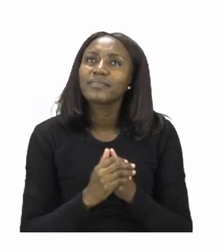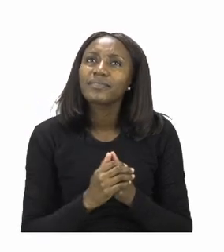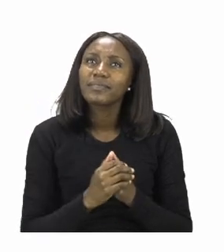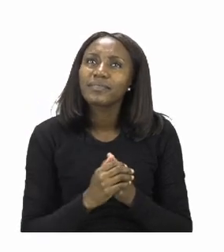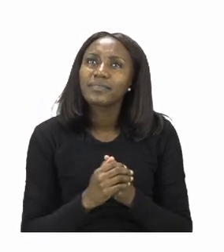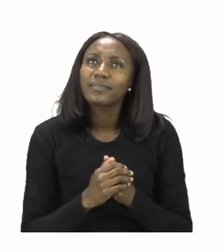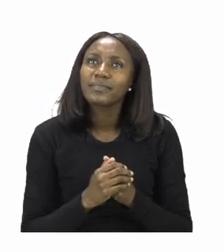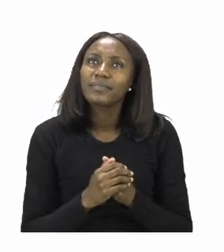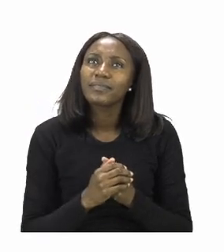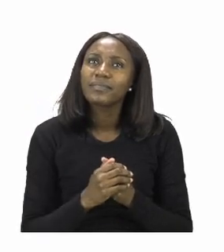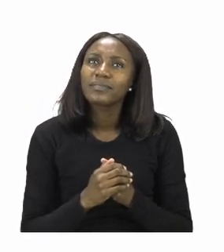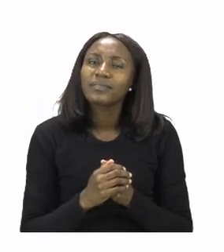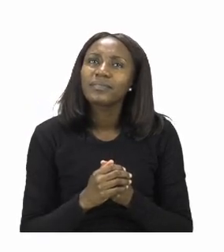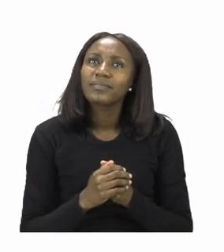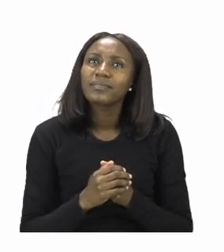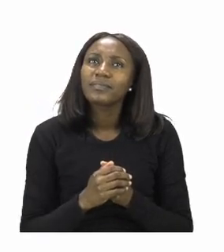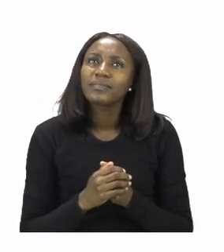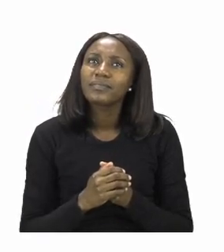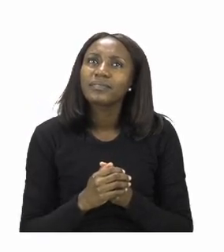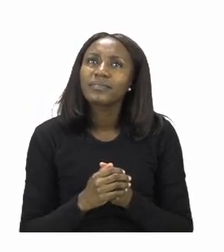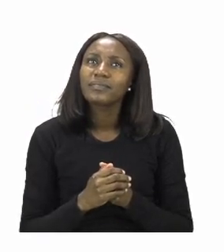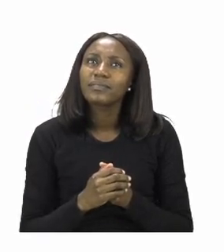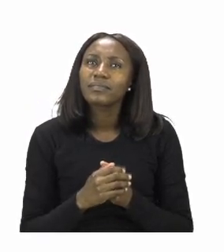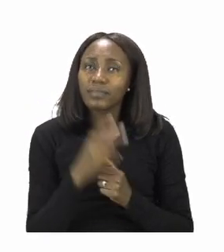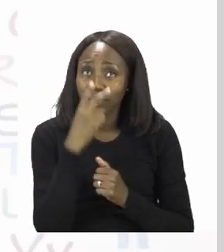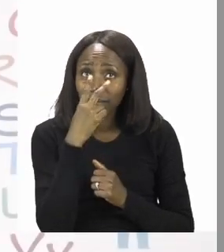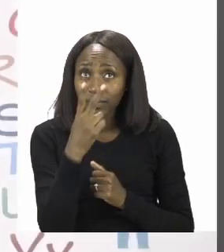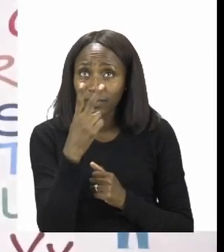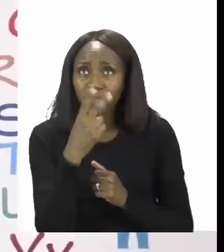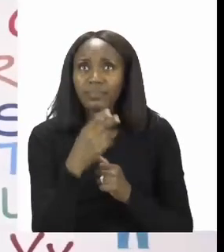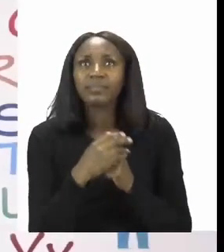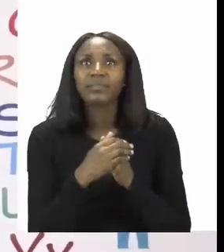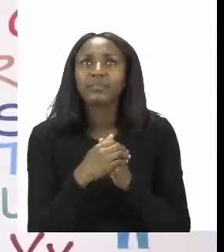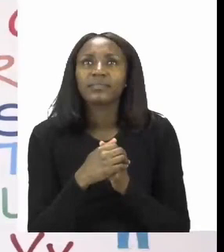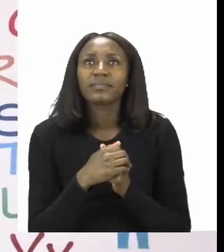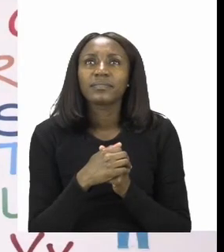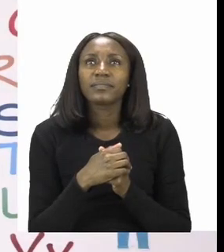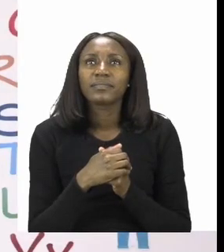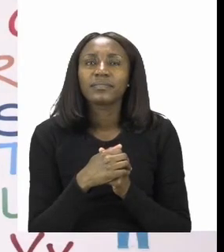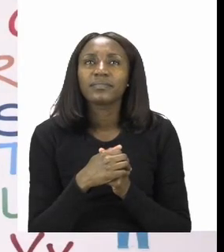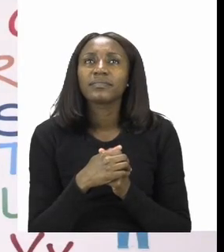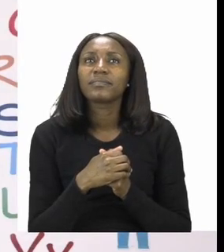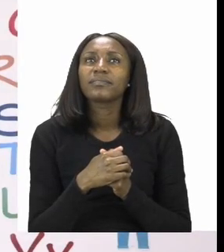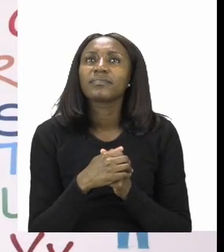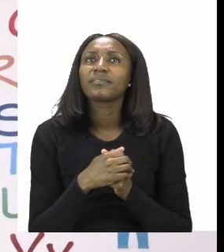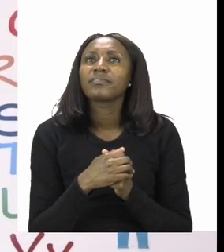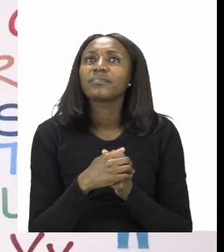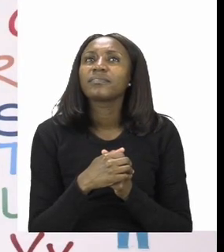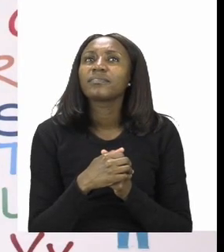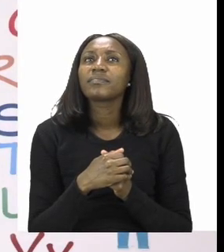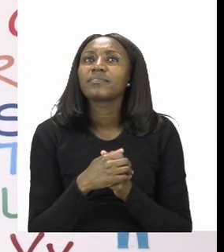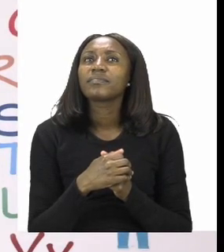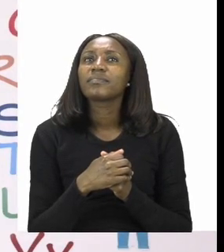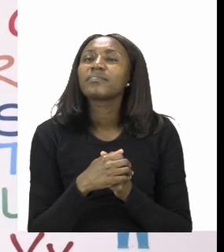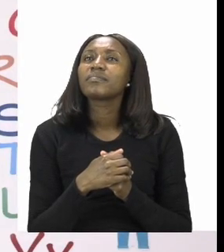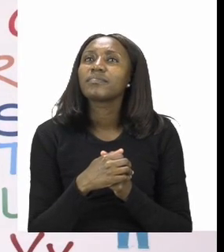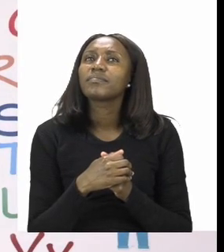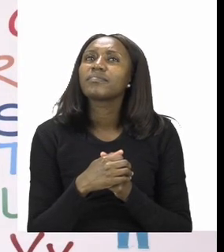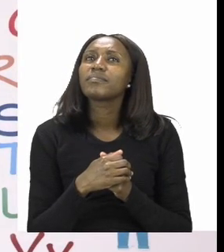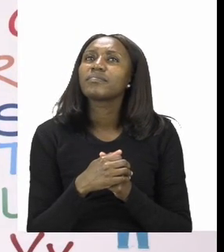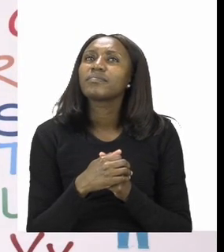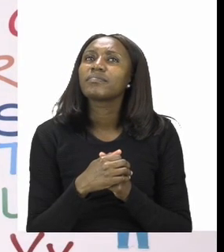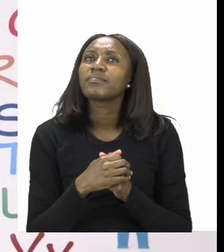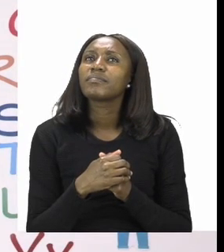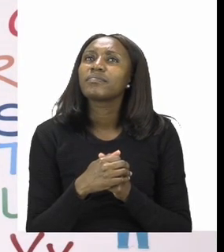let's try and look at the board. When we are writing, boys and girls, we need to